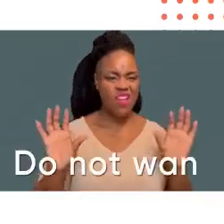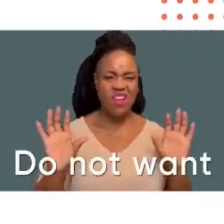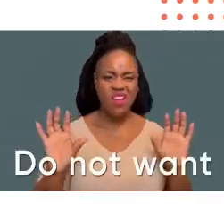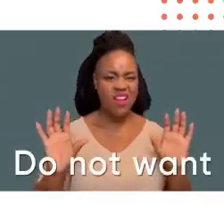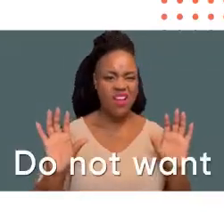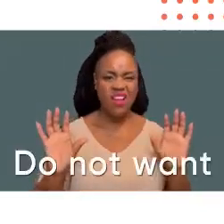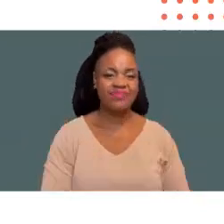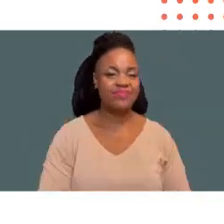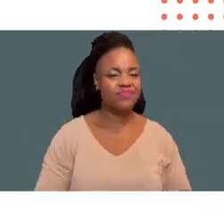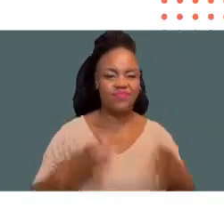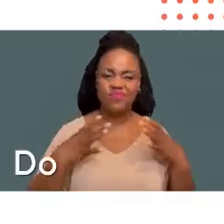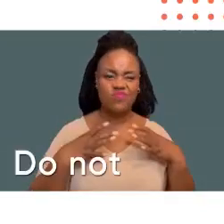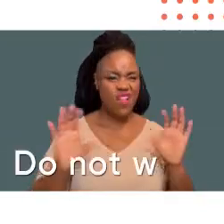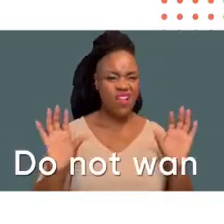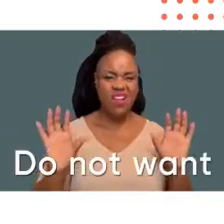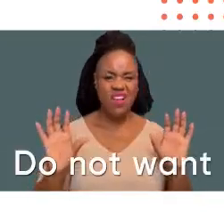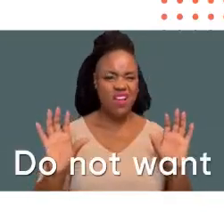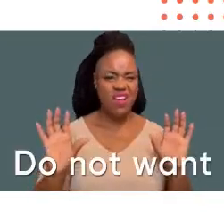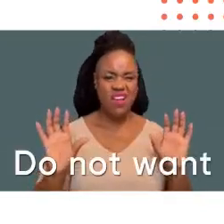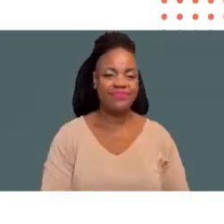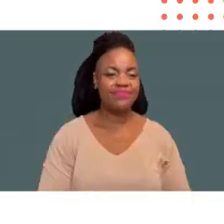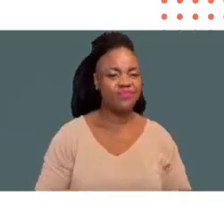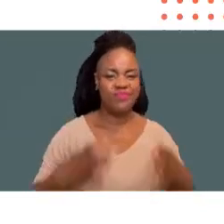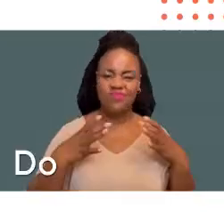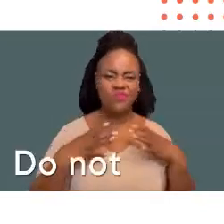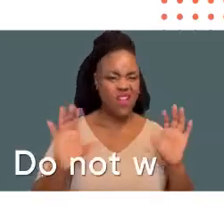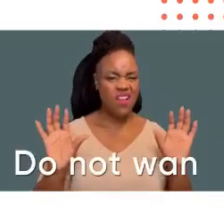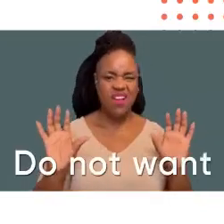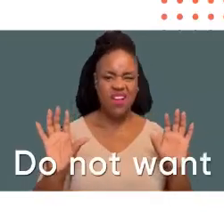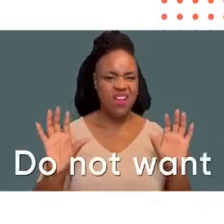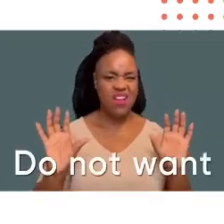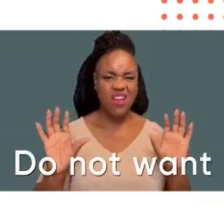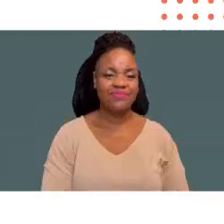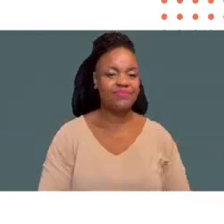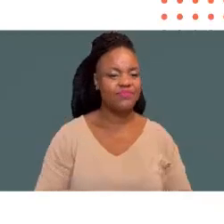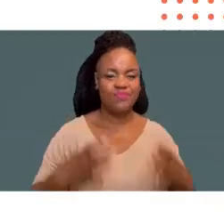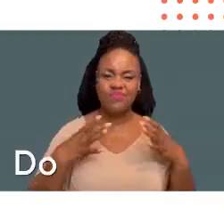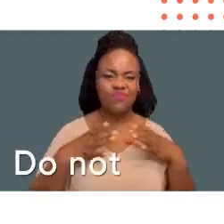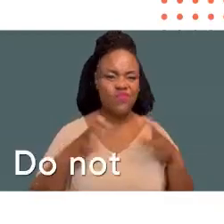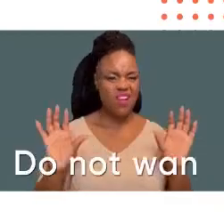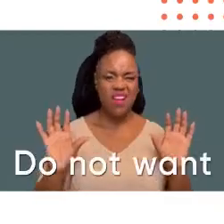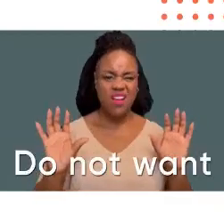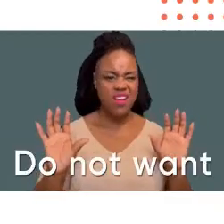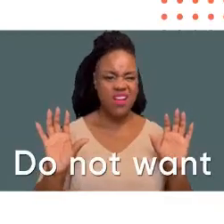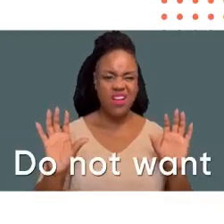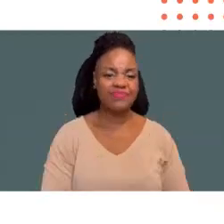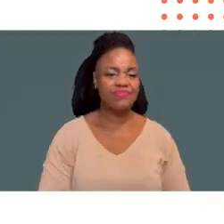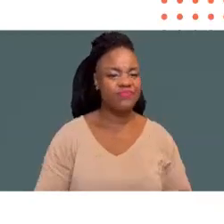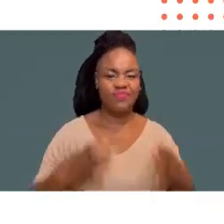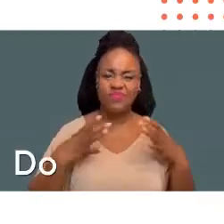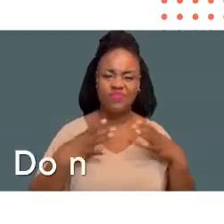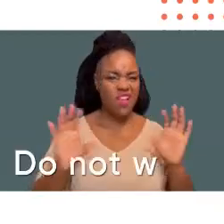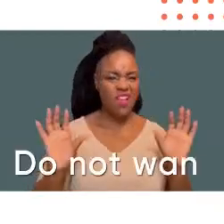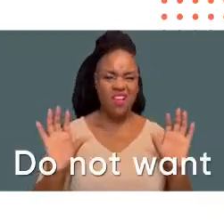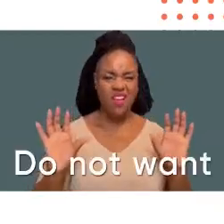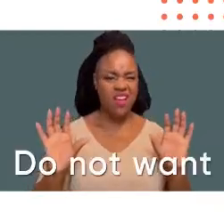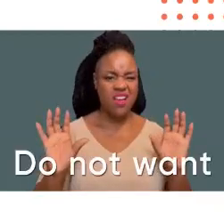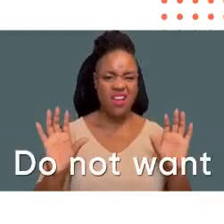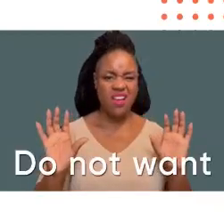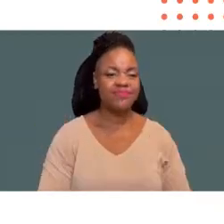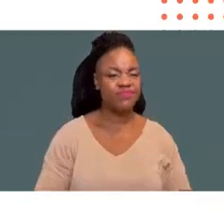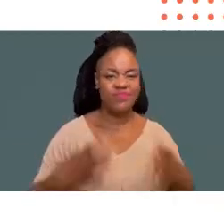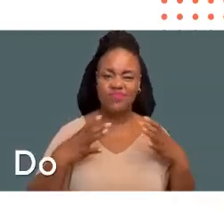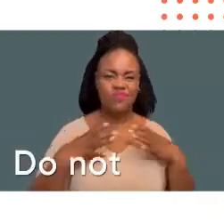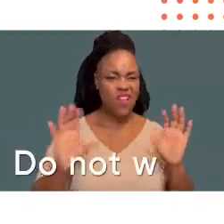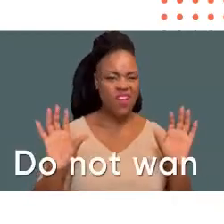well as agreeable to physical touch at times. When gesturing fails, a person may physically push, pull, or move their communication partner to convey